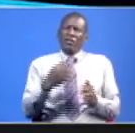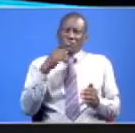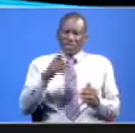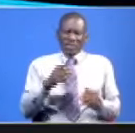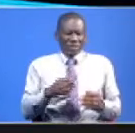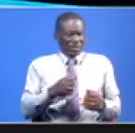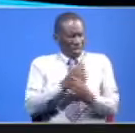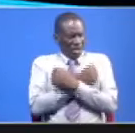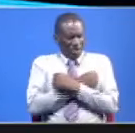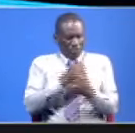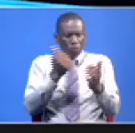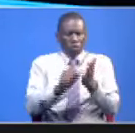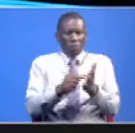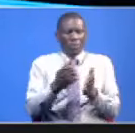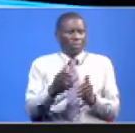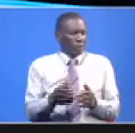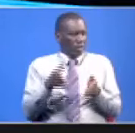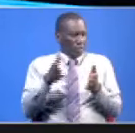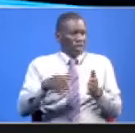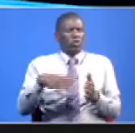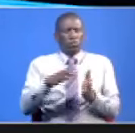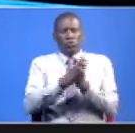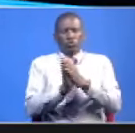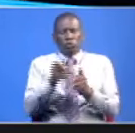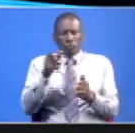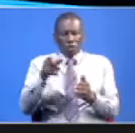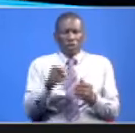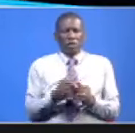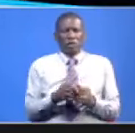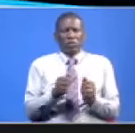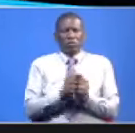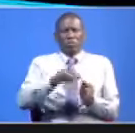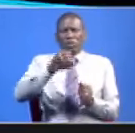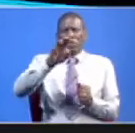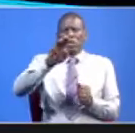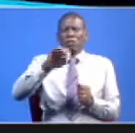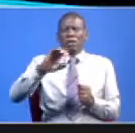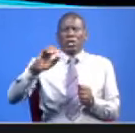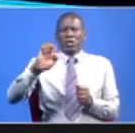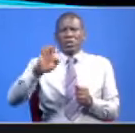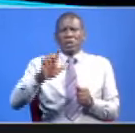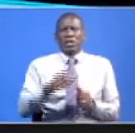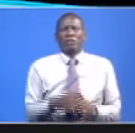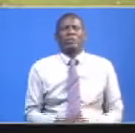love triangle gone wrong. Here's more on that unfolding story with Michelle Ngele Odhiambo.